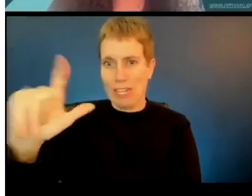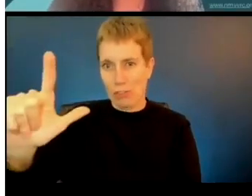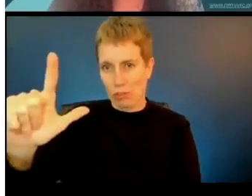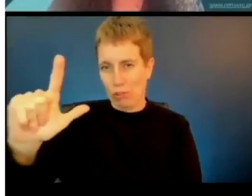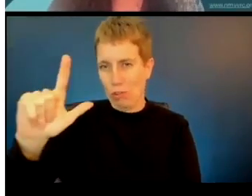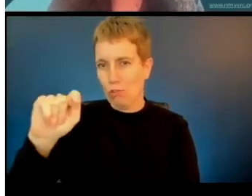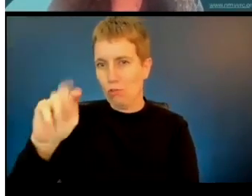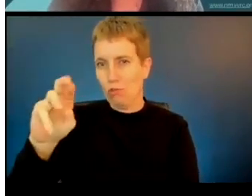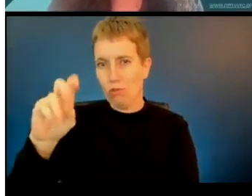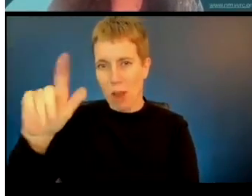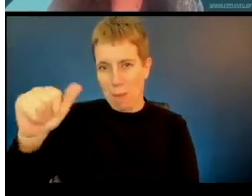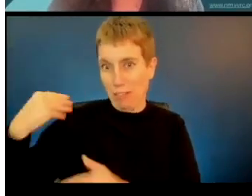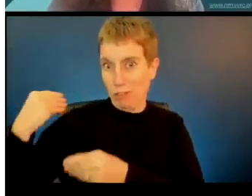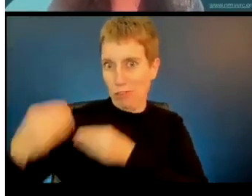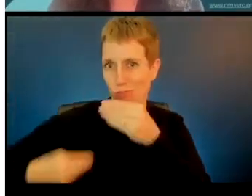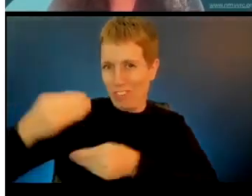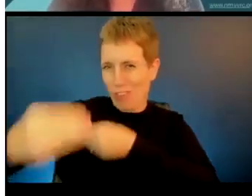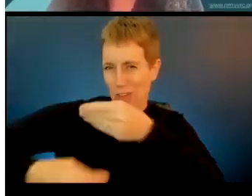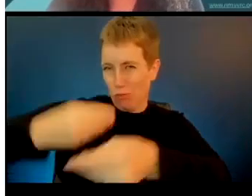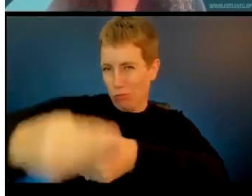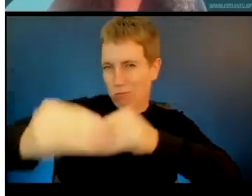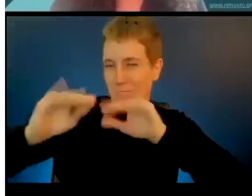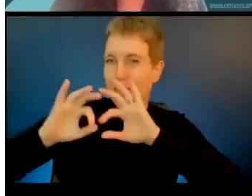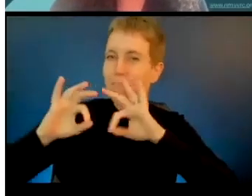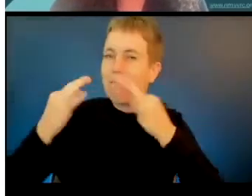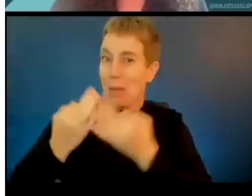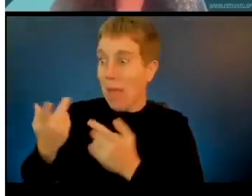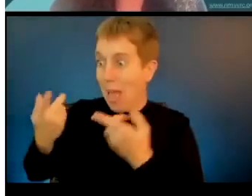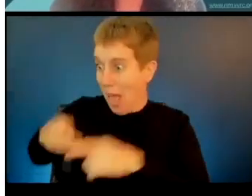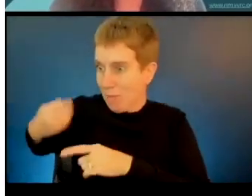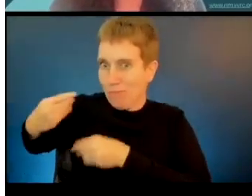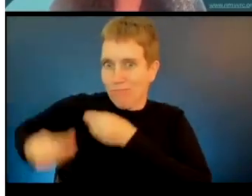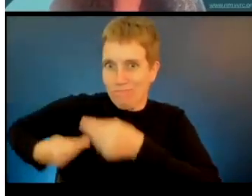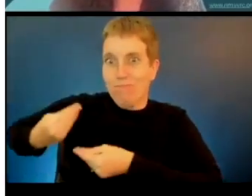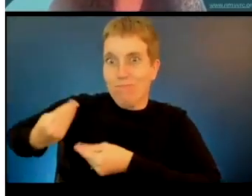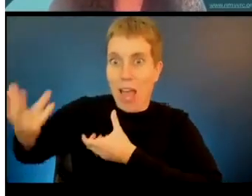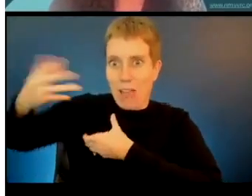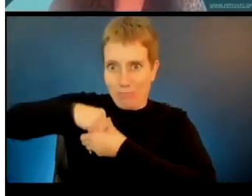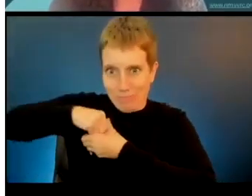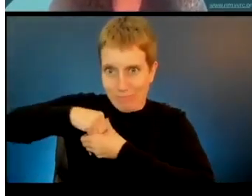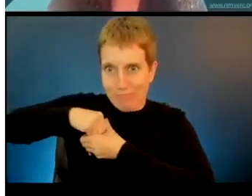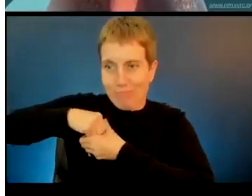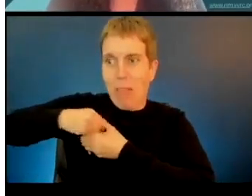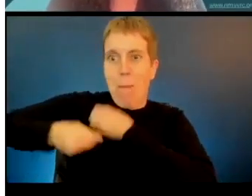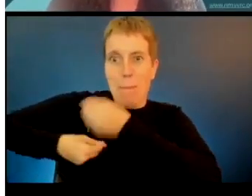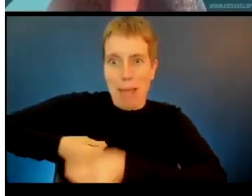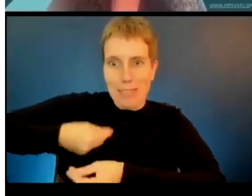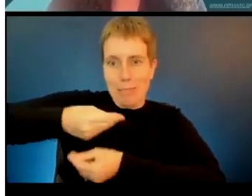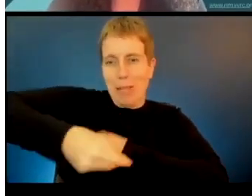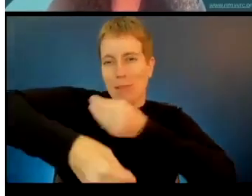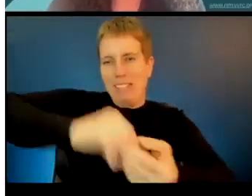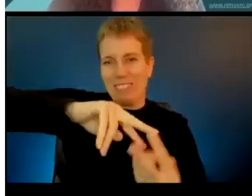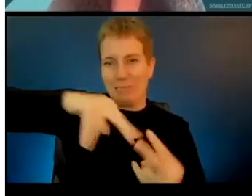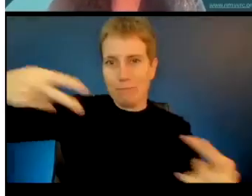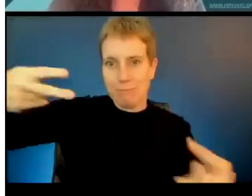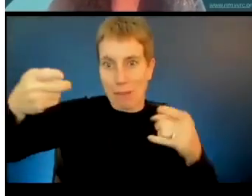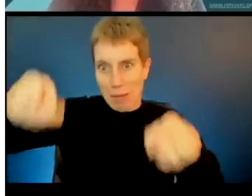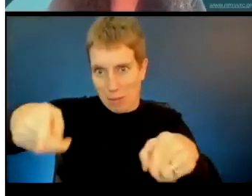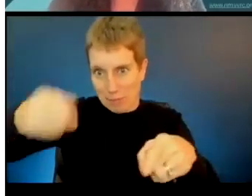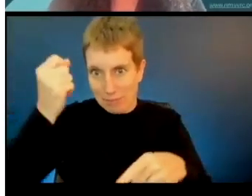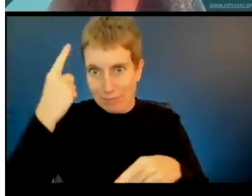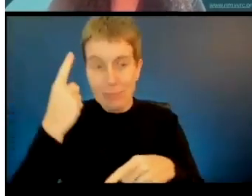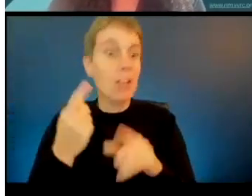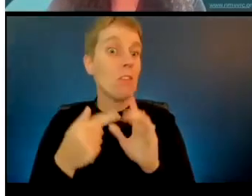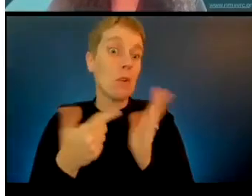individual or family or community and kind of gets passed down to subsequent generations. So it can imply, for instance, that parents can